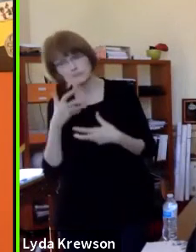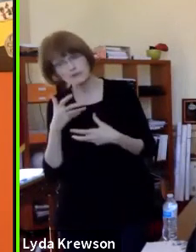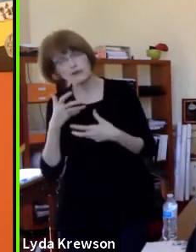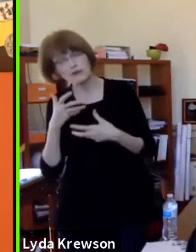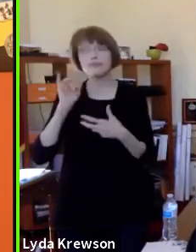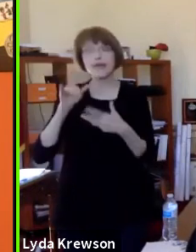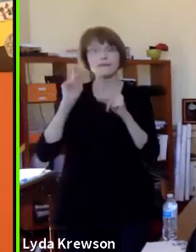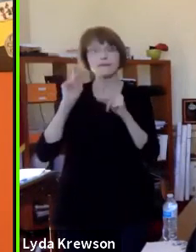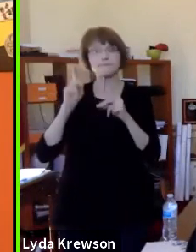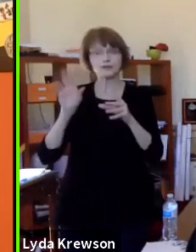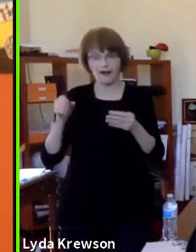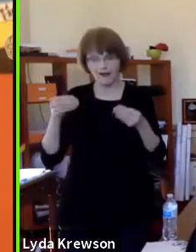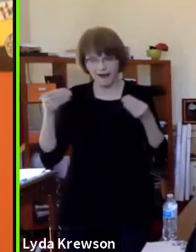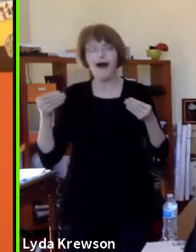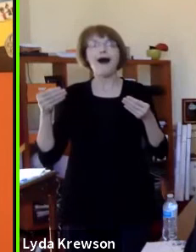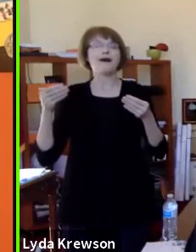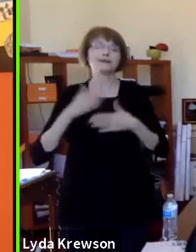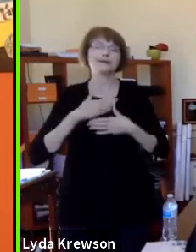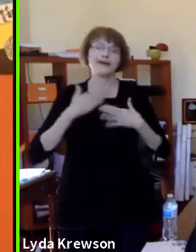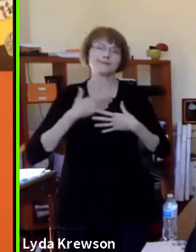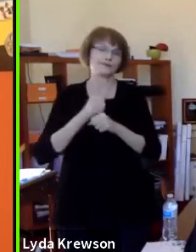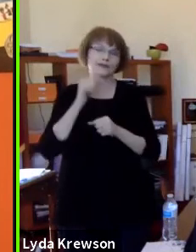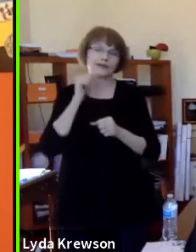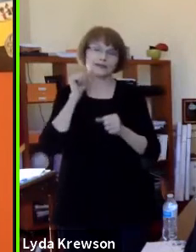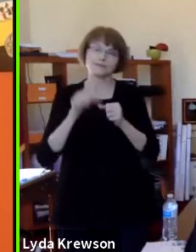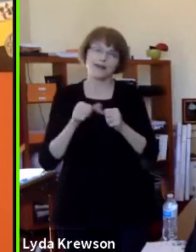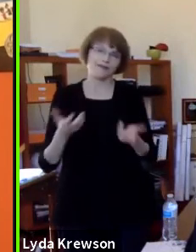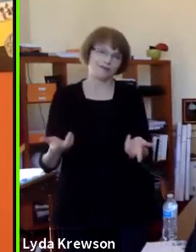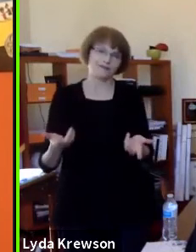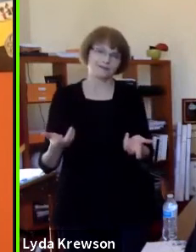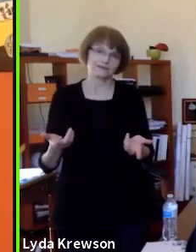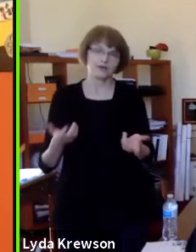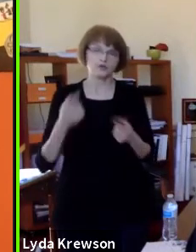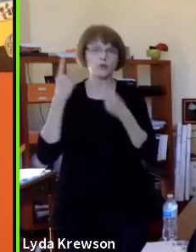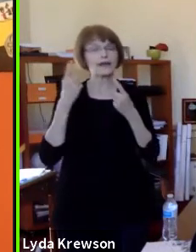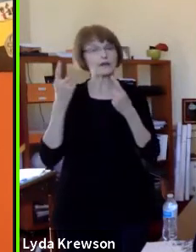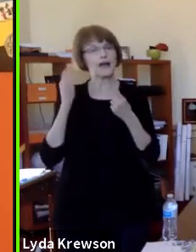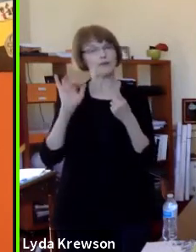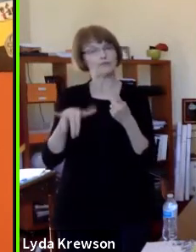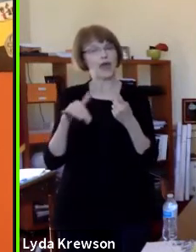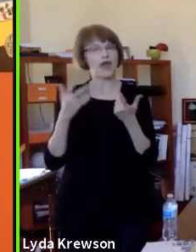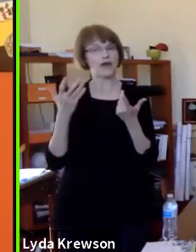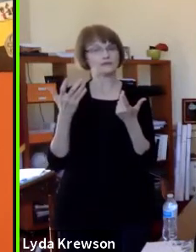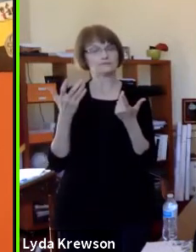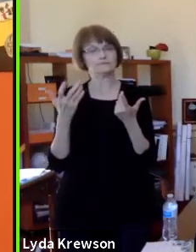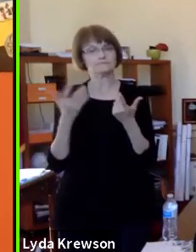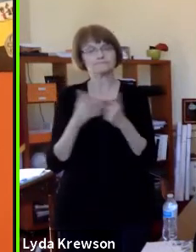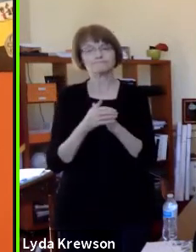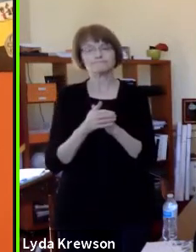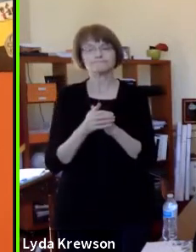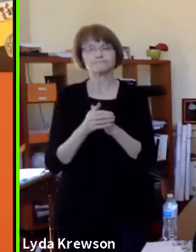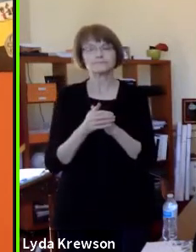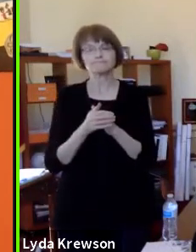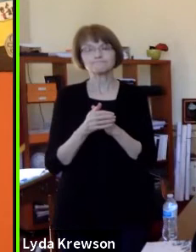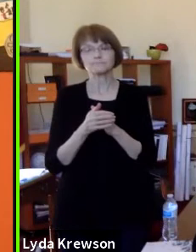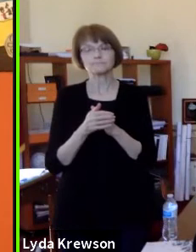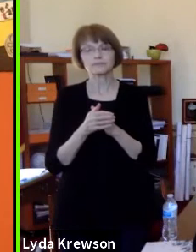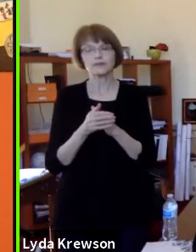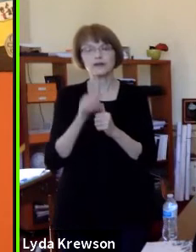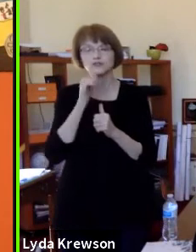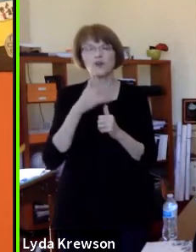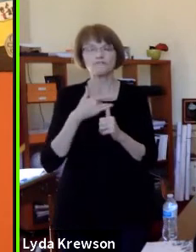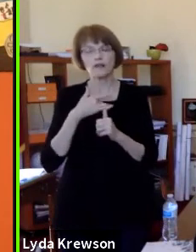be so happy to get mail from you. So think about doing some of those kinds of things. Don't